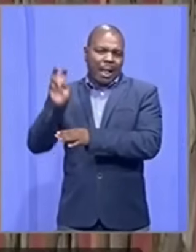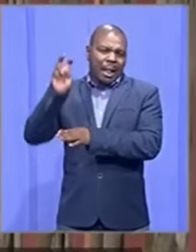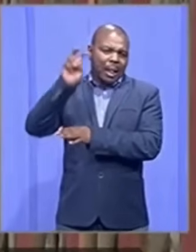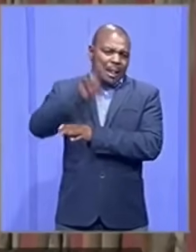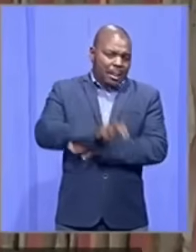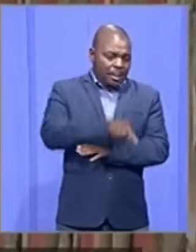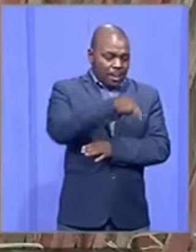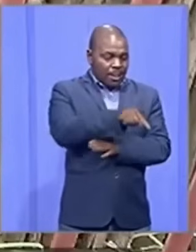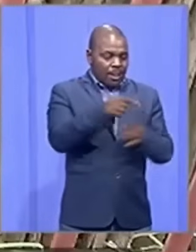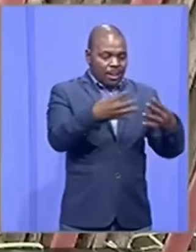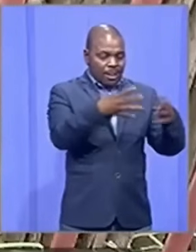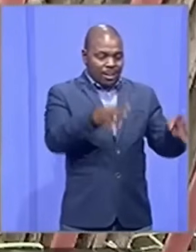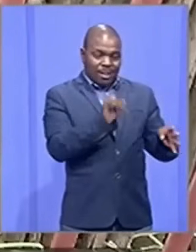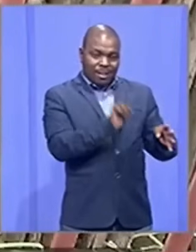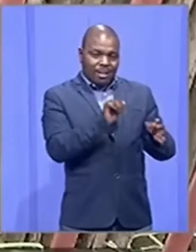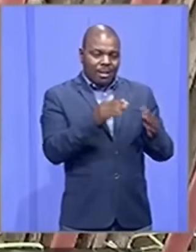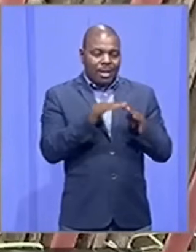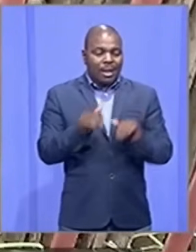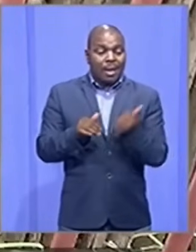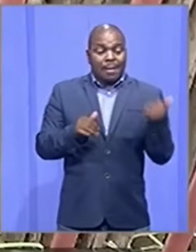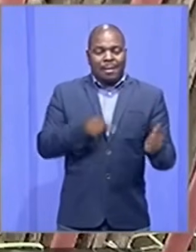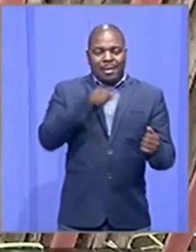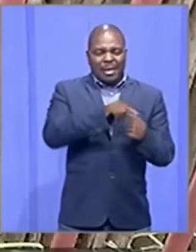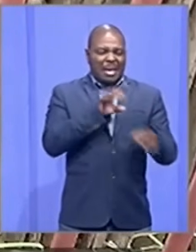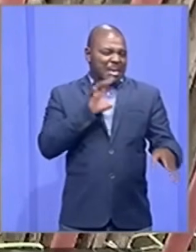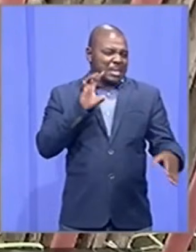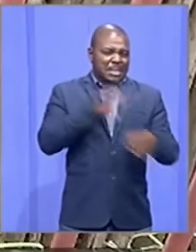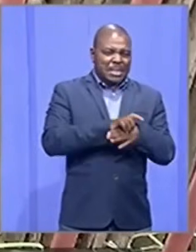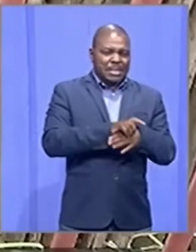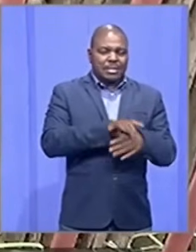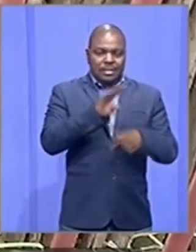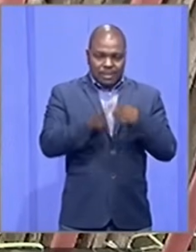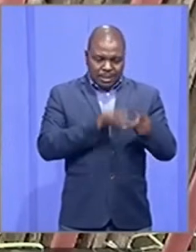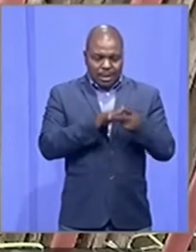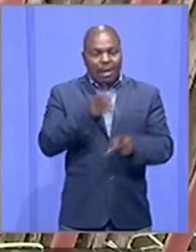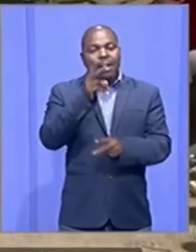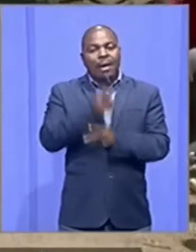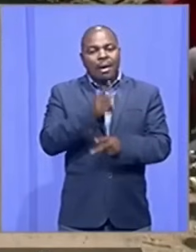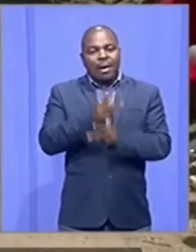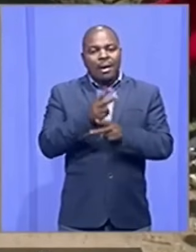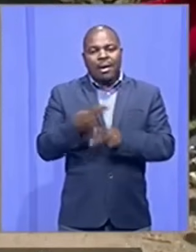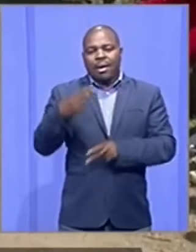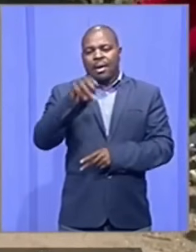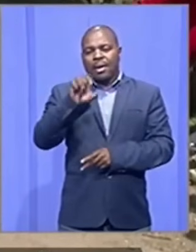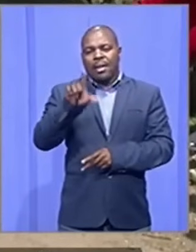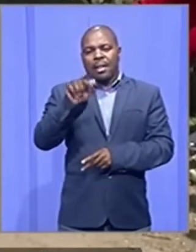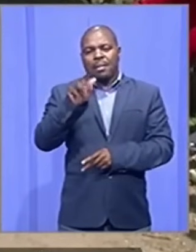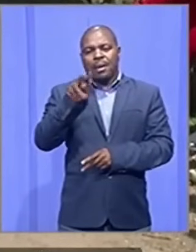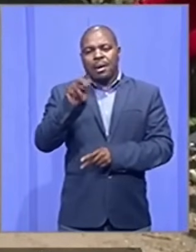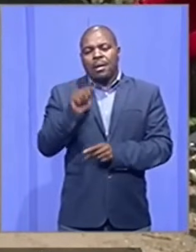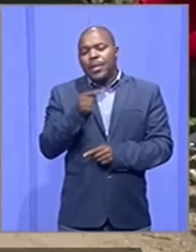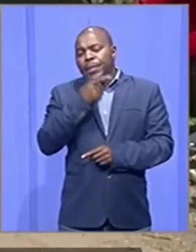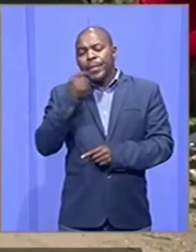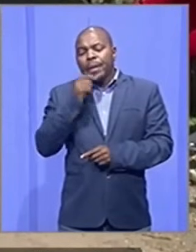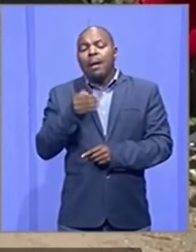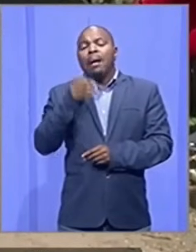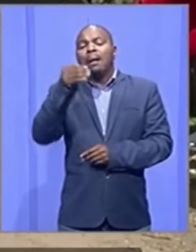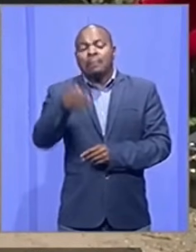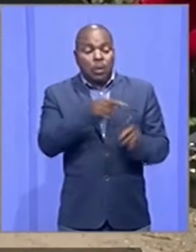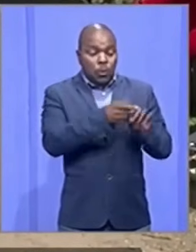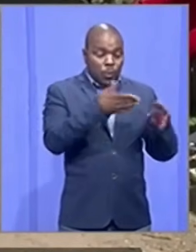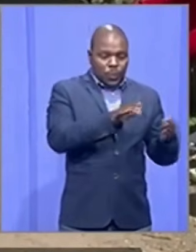mme a tsena mo jarateng ya moagisane. Go ne ga nna le tlhaselo e nngwe ya Pitbull kwa Henneman malatsi a le mmalwa fela morago ga